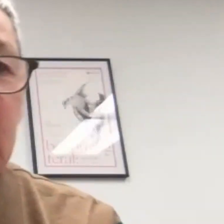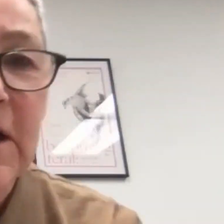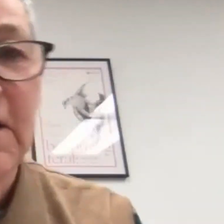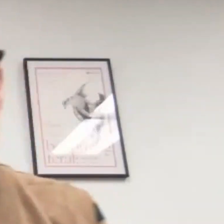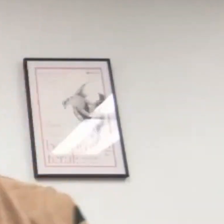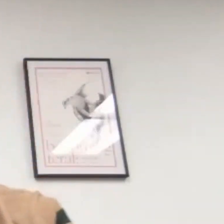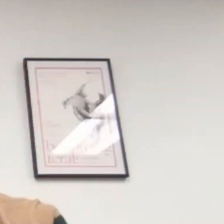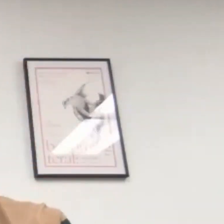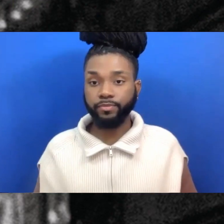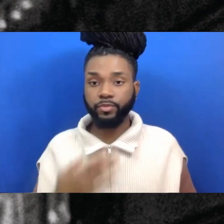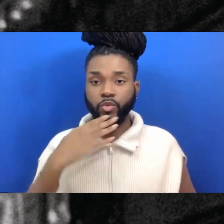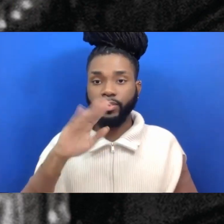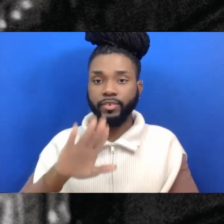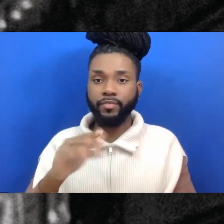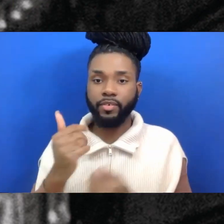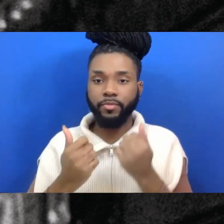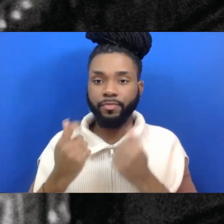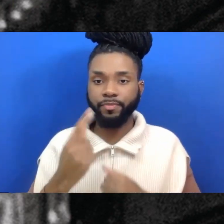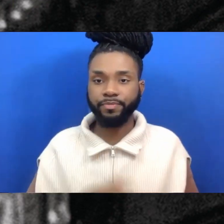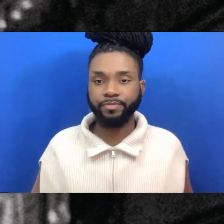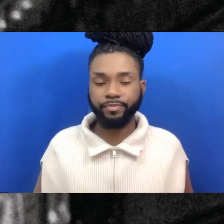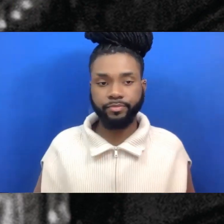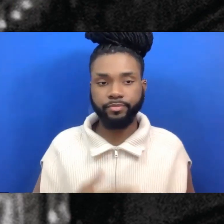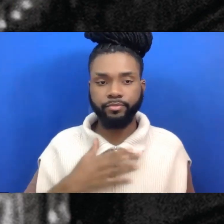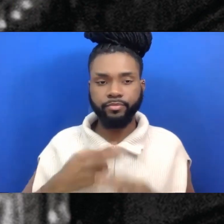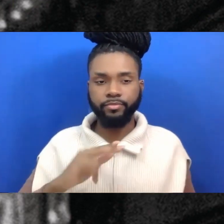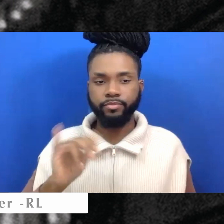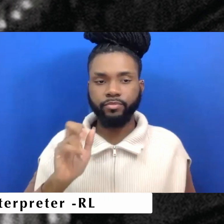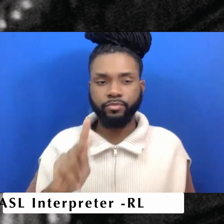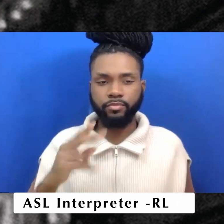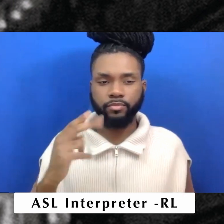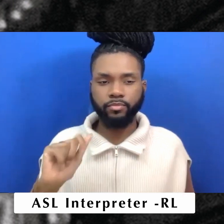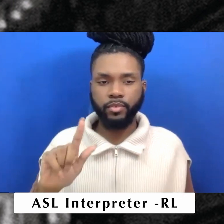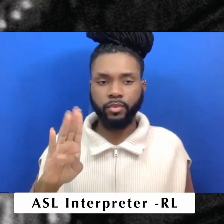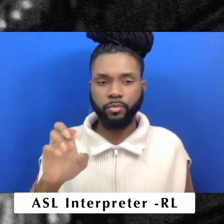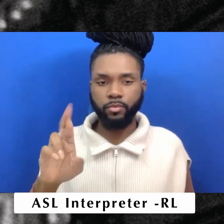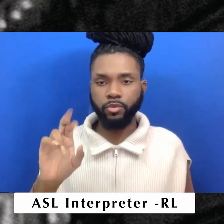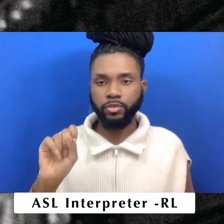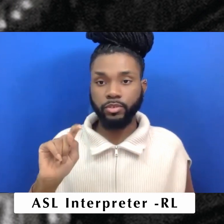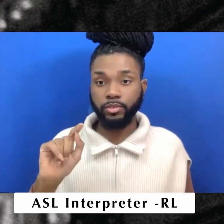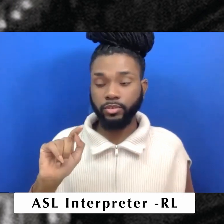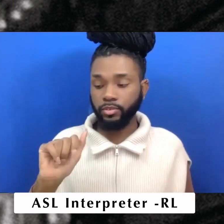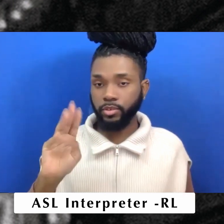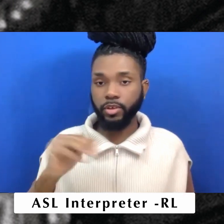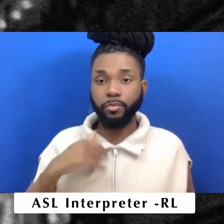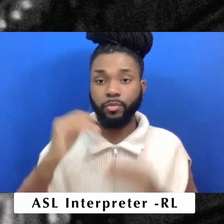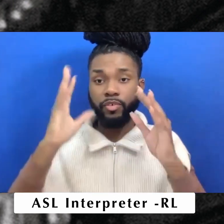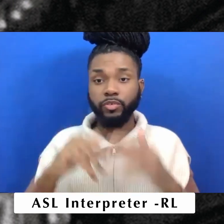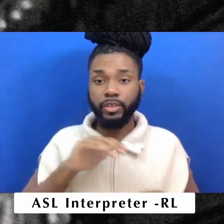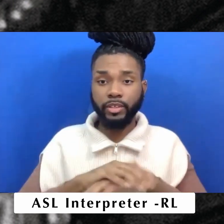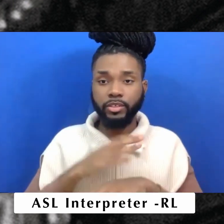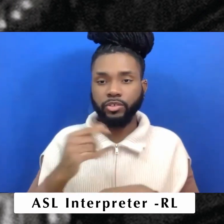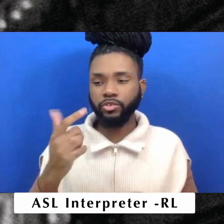Good evening, everybody. My name is Jack Halberstam. I am a professor of English and Gender Studies here at